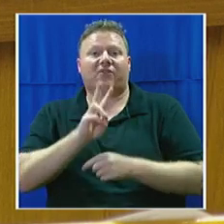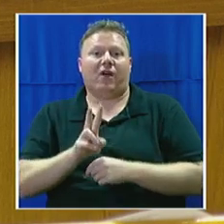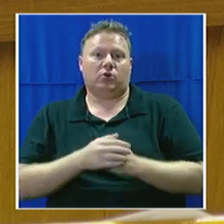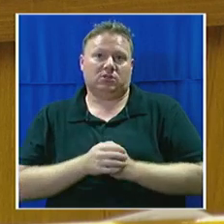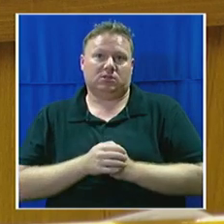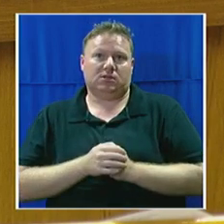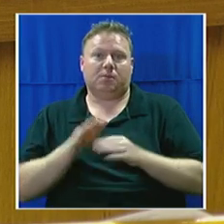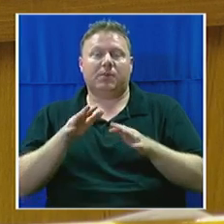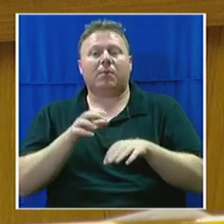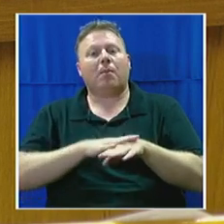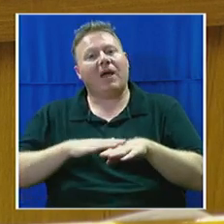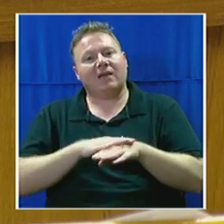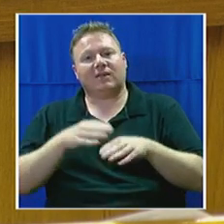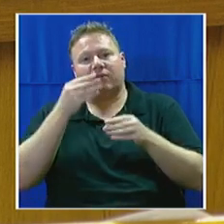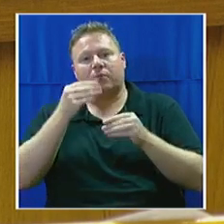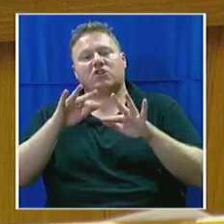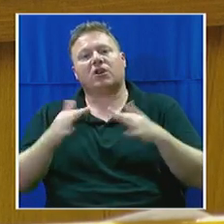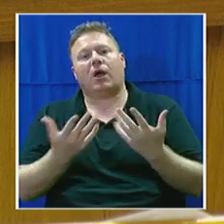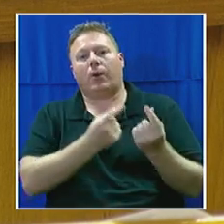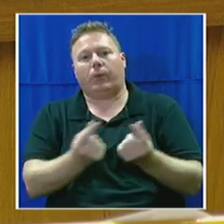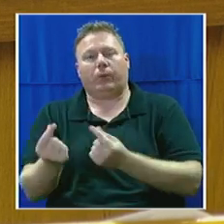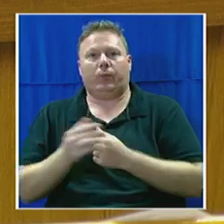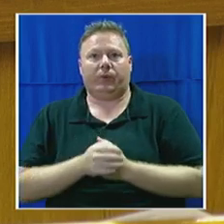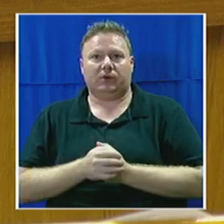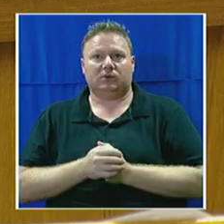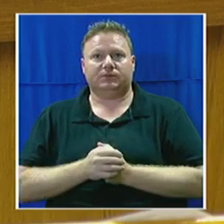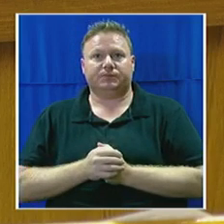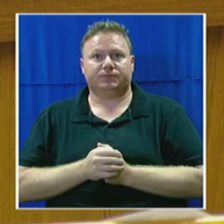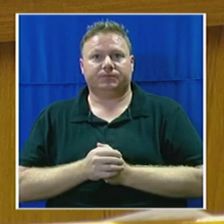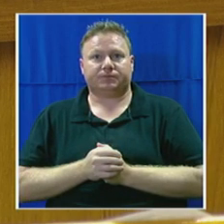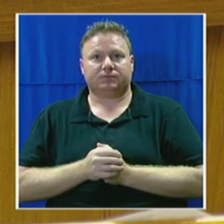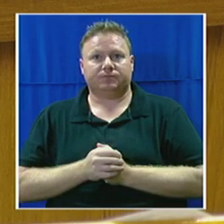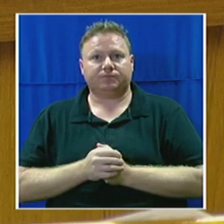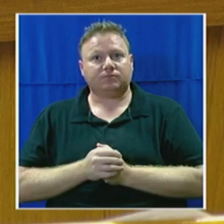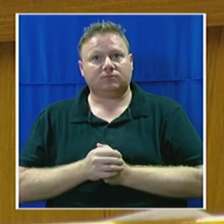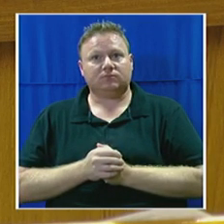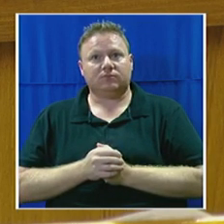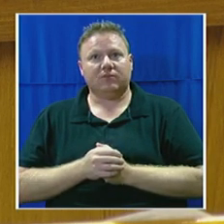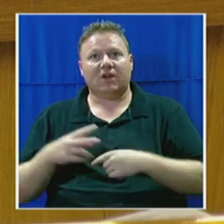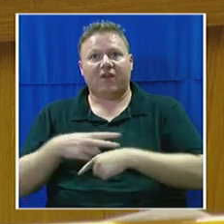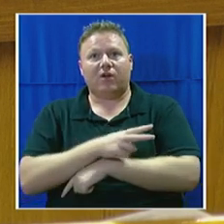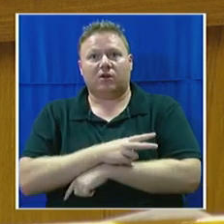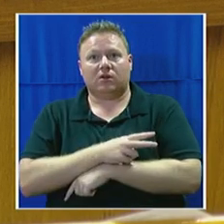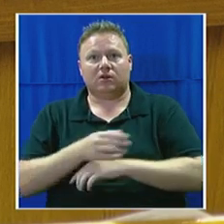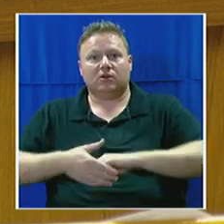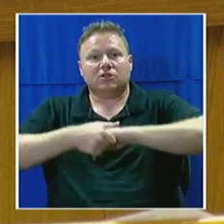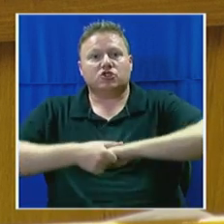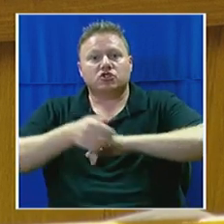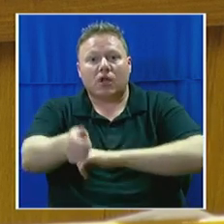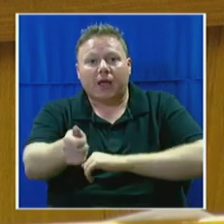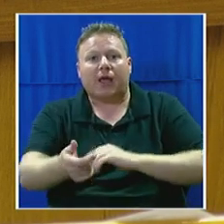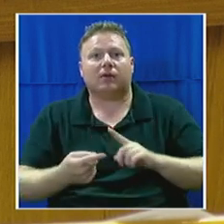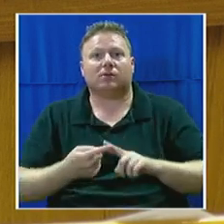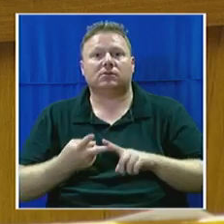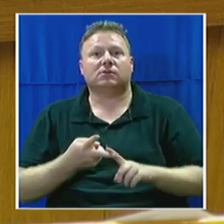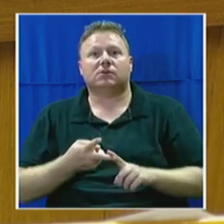people need basic information on how to do this urgently. Can the virus be transferred through shaking hands? Why is